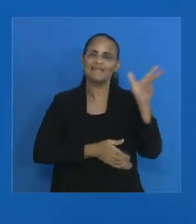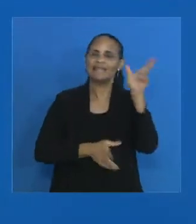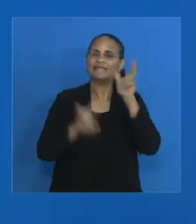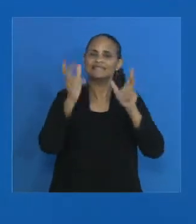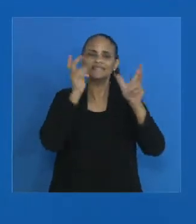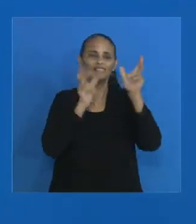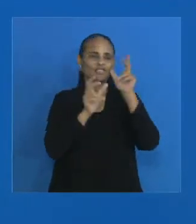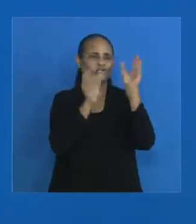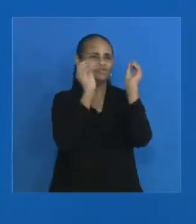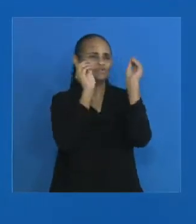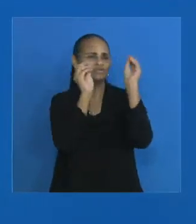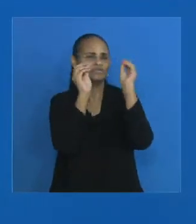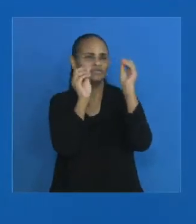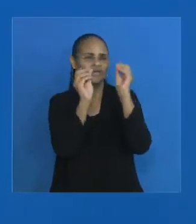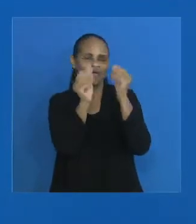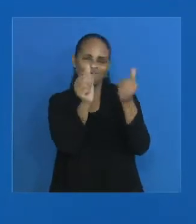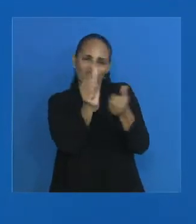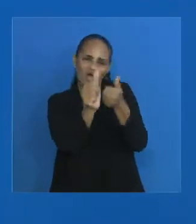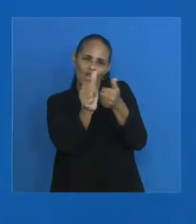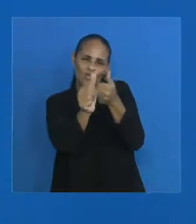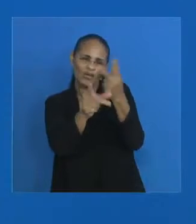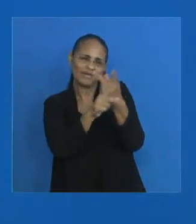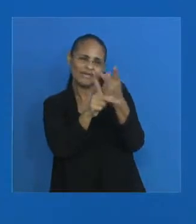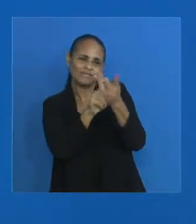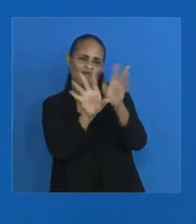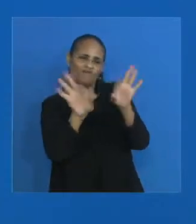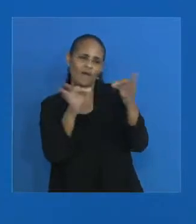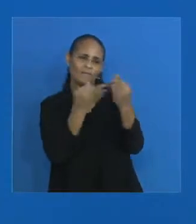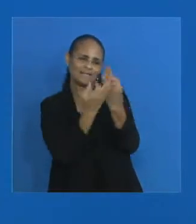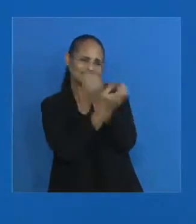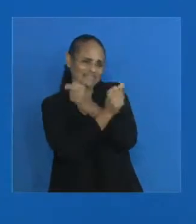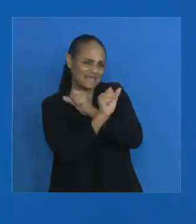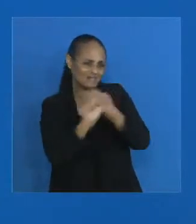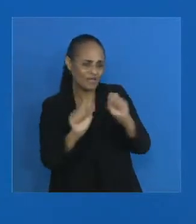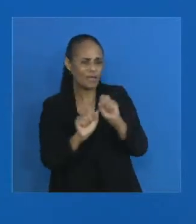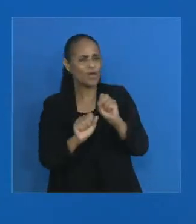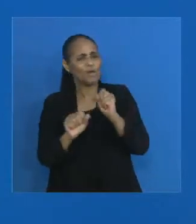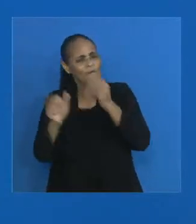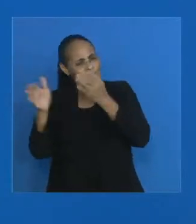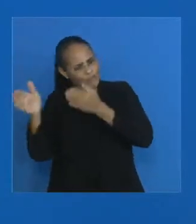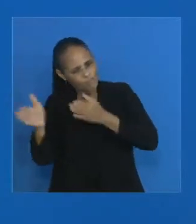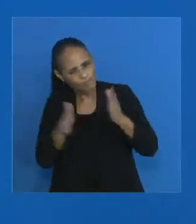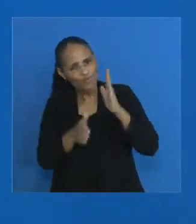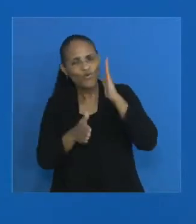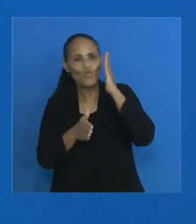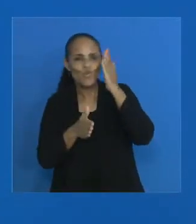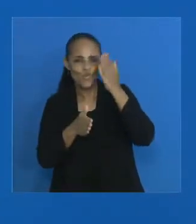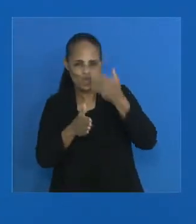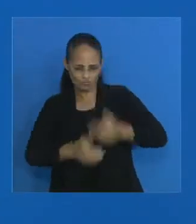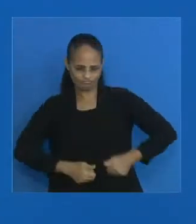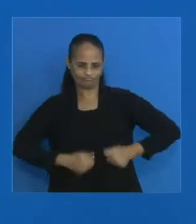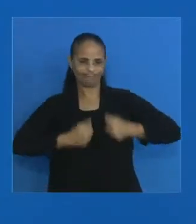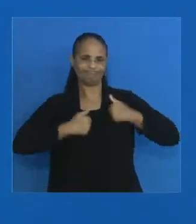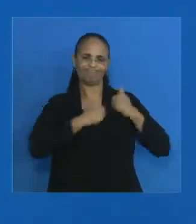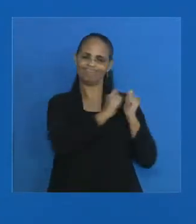instructions, follow the timings, keep your family safe, be prepared, and we will get through this